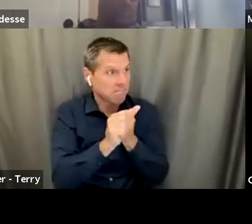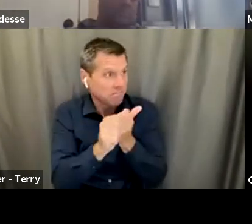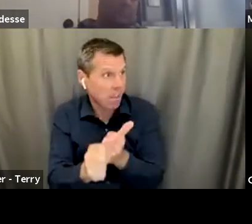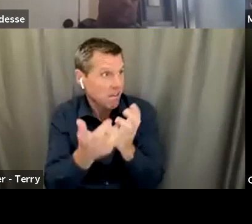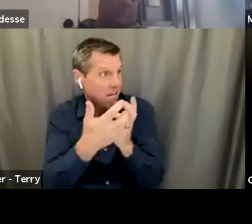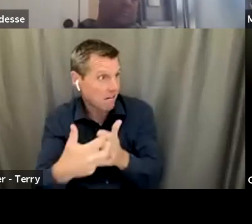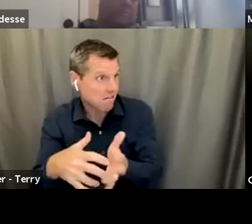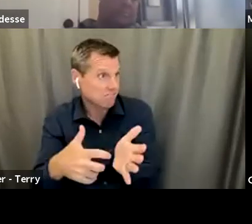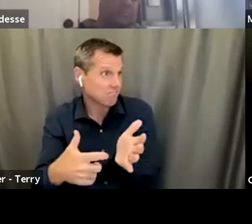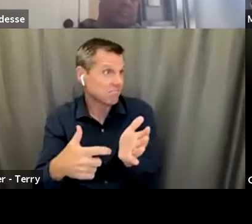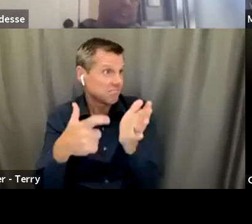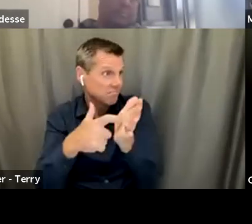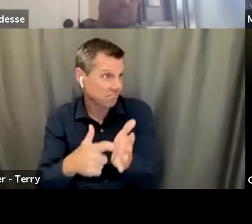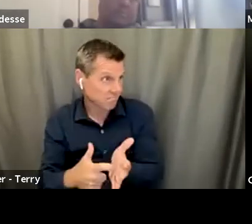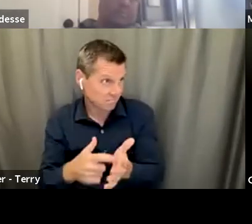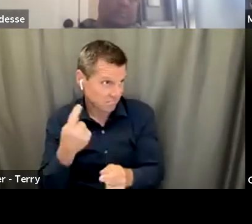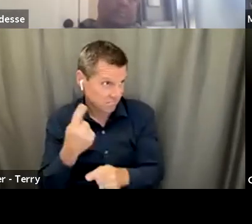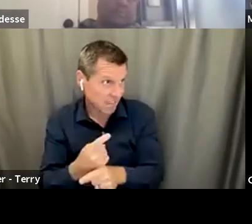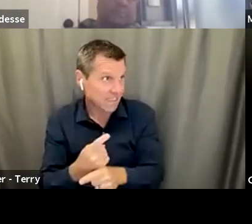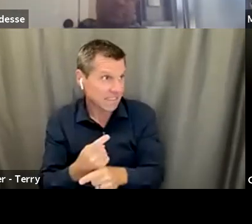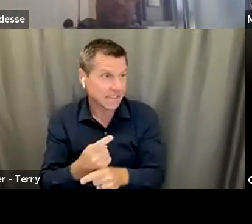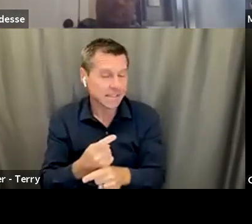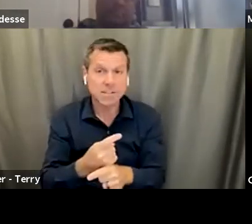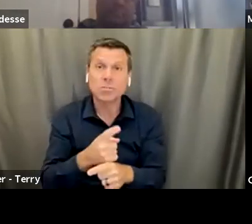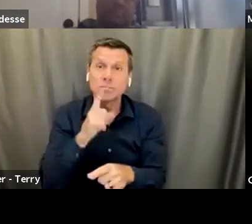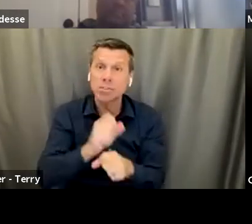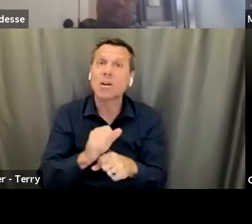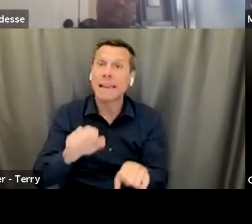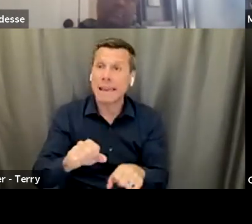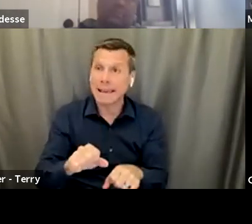Engineering, right? Yeah, engineering. You got it right. I remembered.